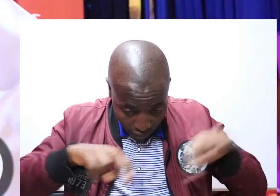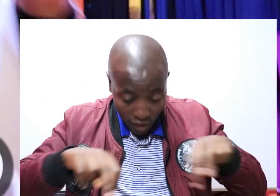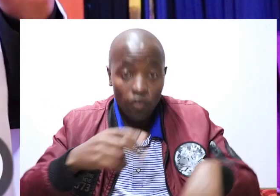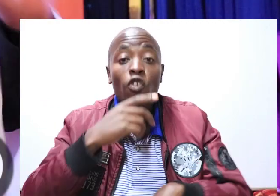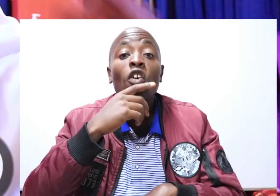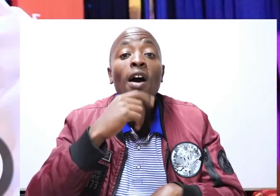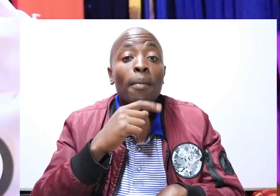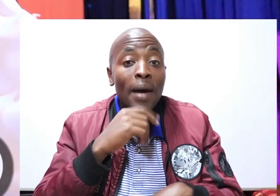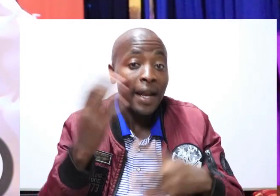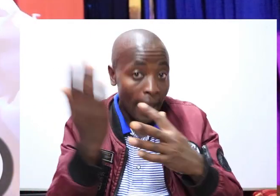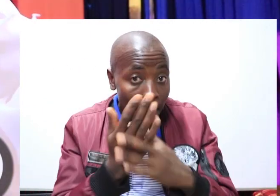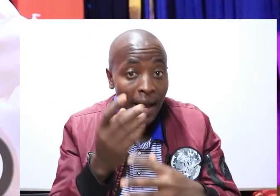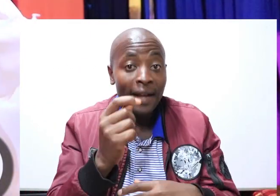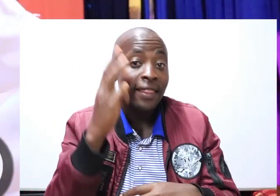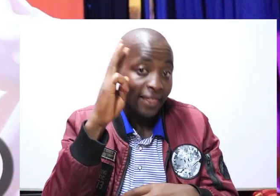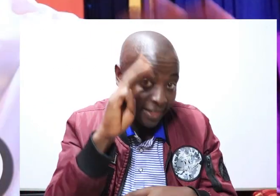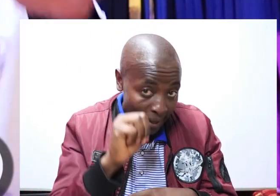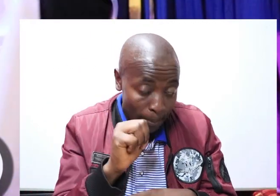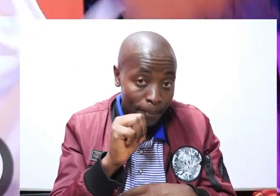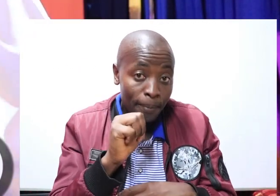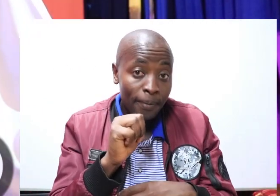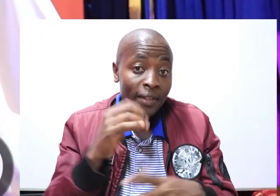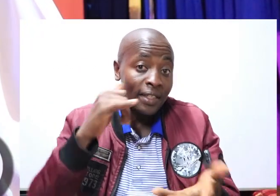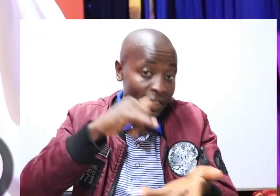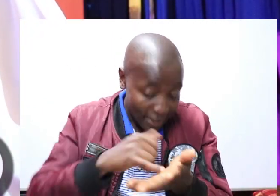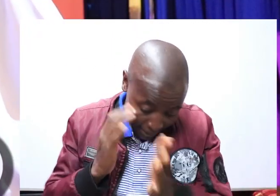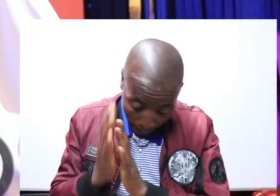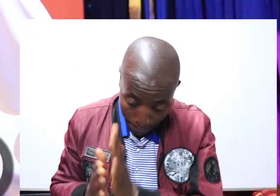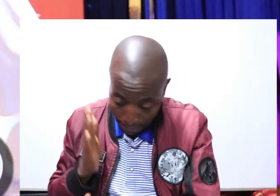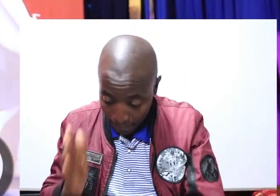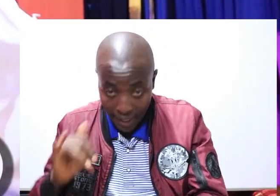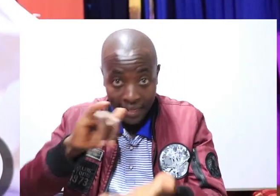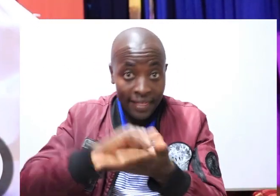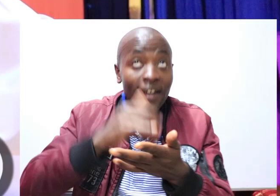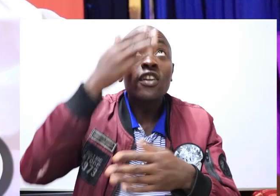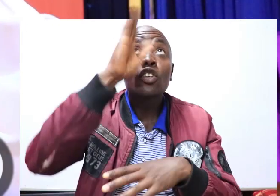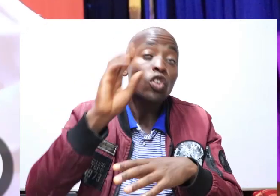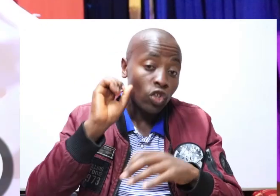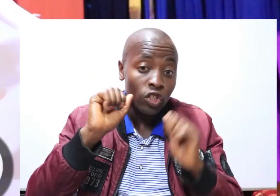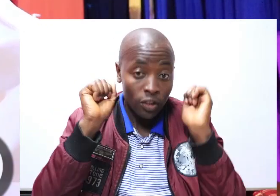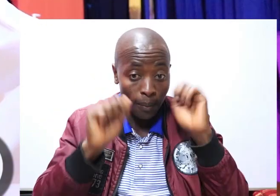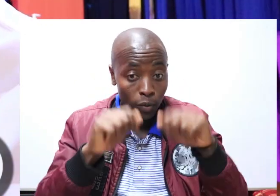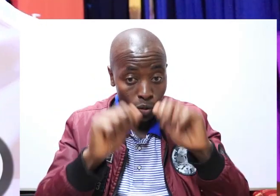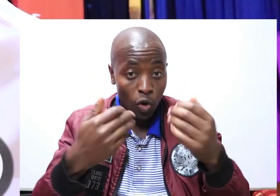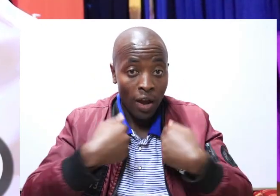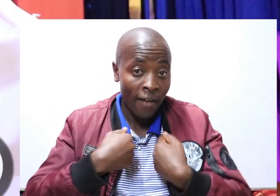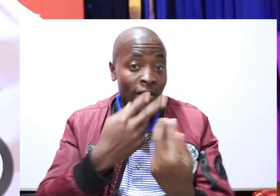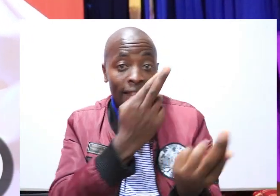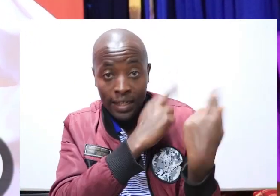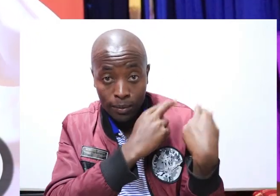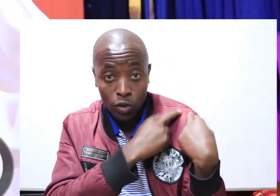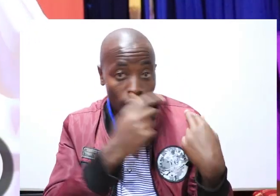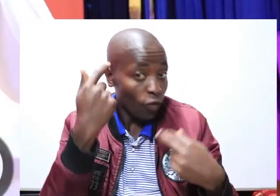man among them. It is a blueprint whereby God is willing to take up the